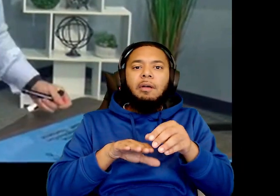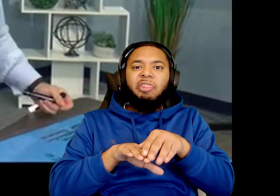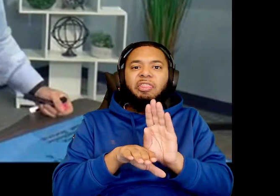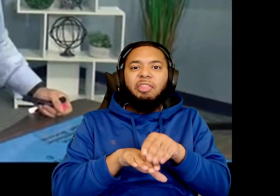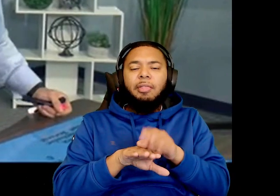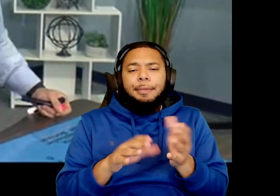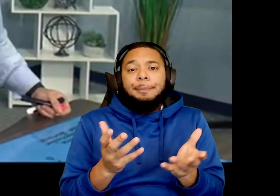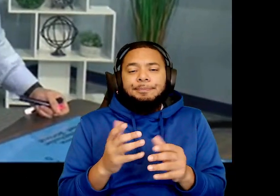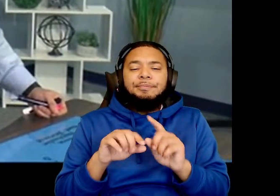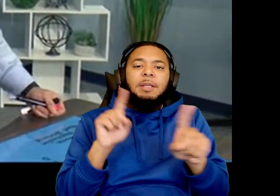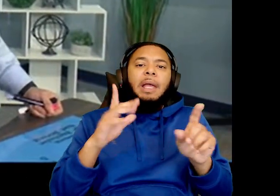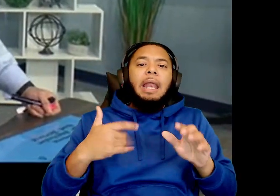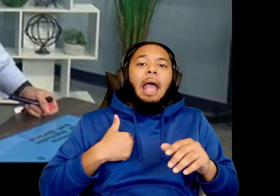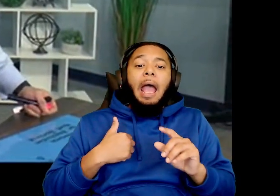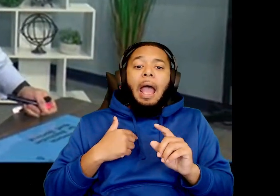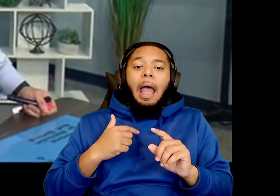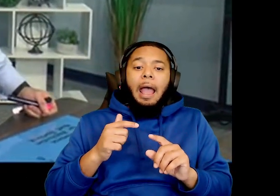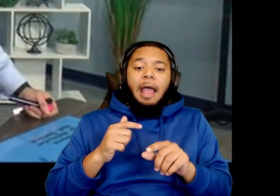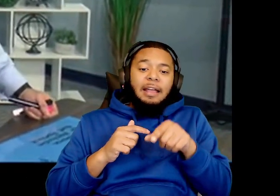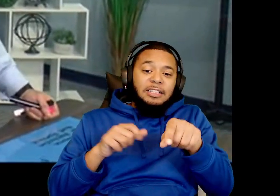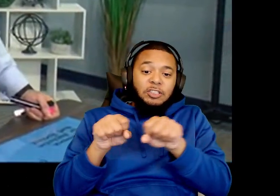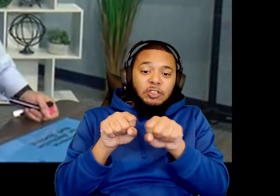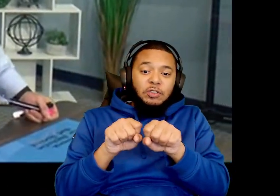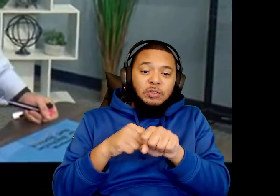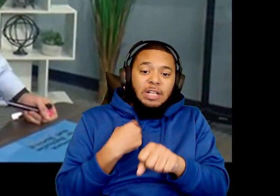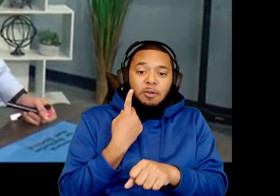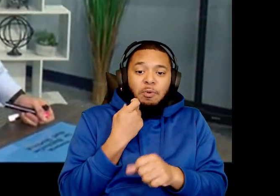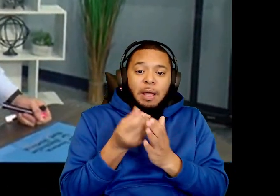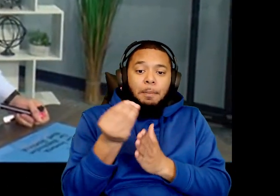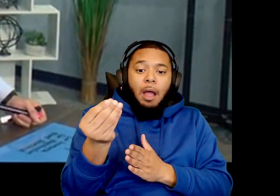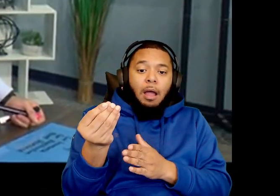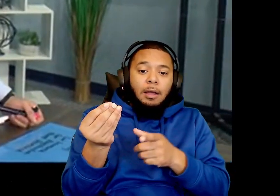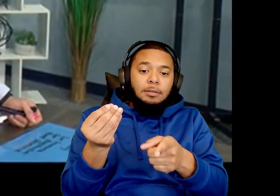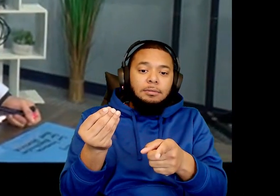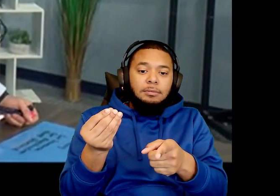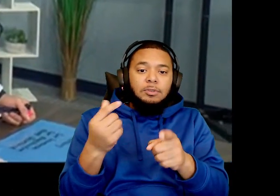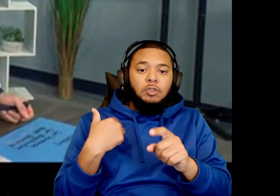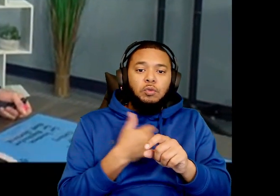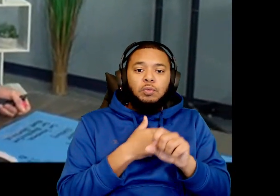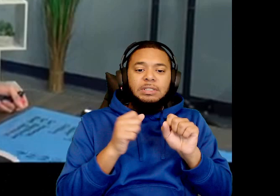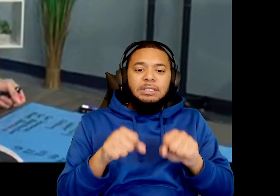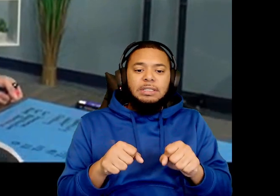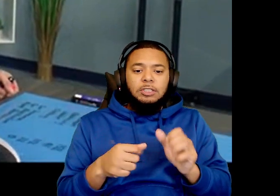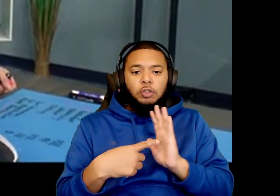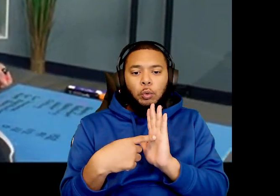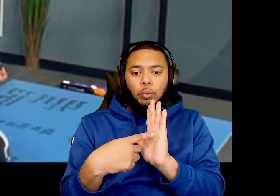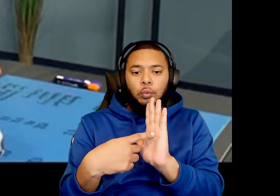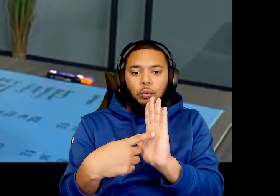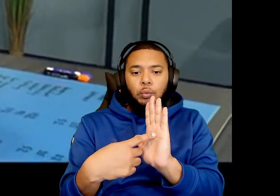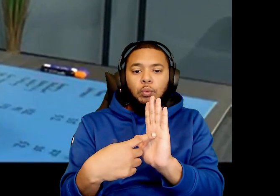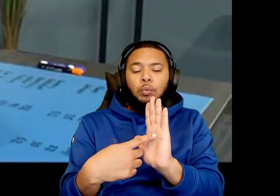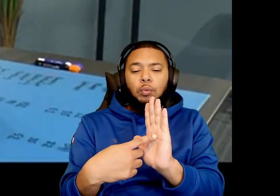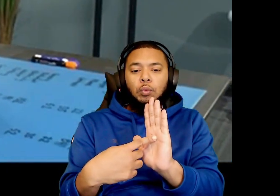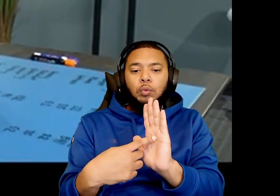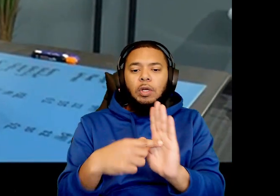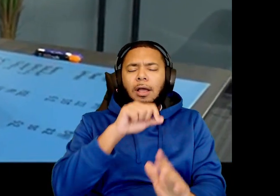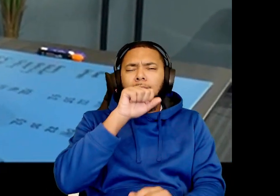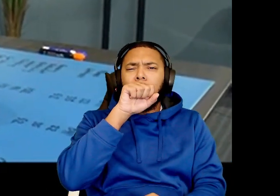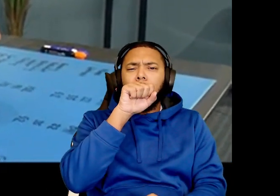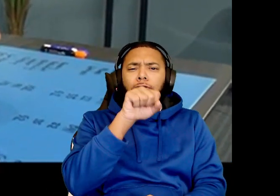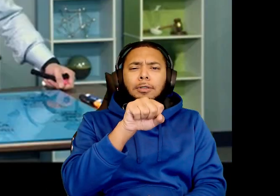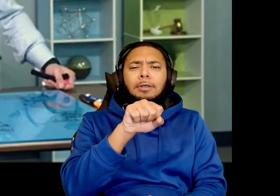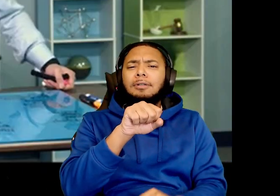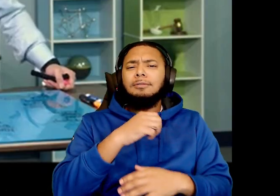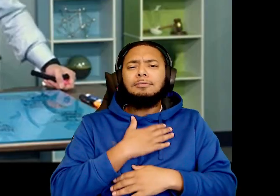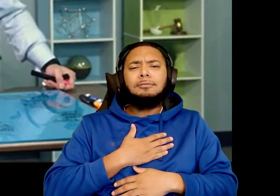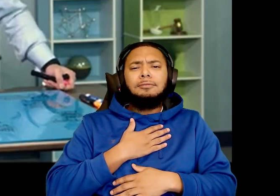go out and buy these shoes. So we can just, put these right here. I'm sure you'd love to look at these for the rest